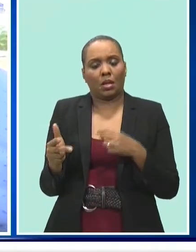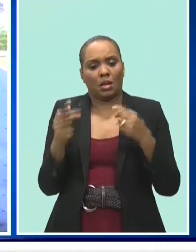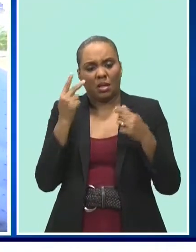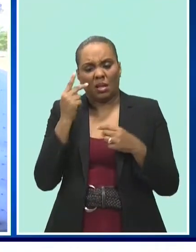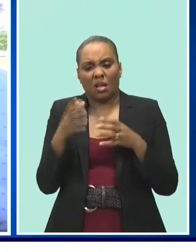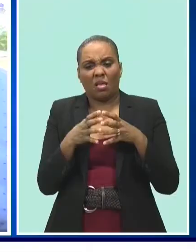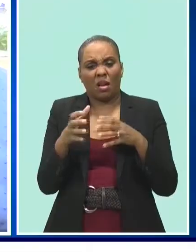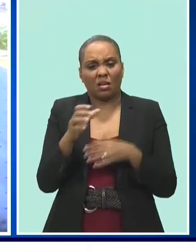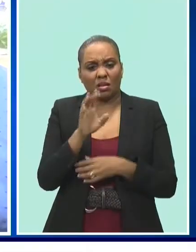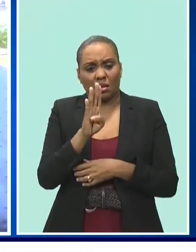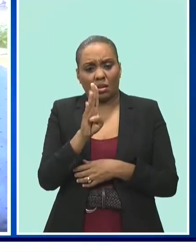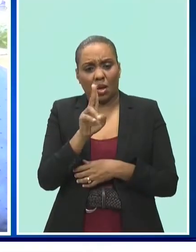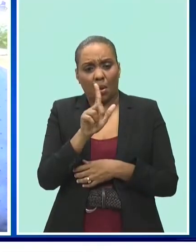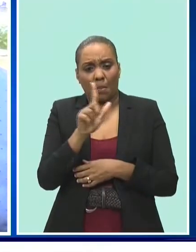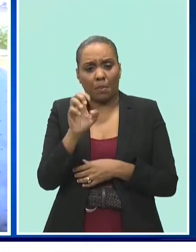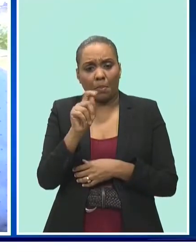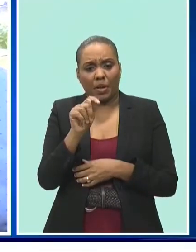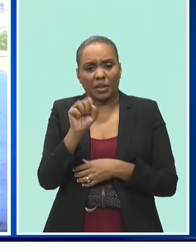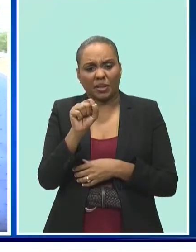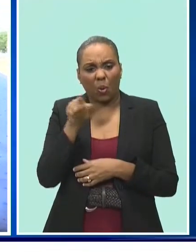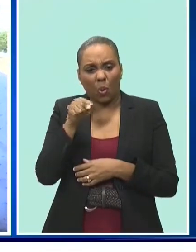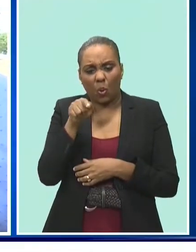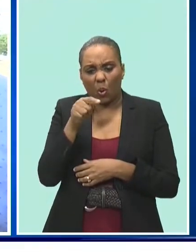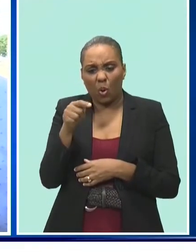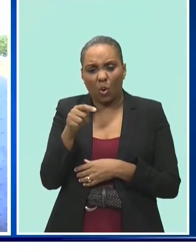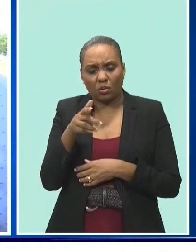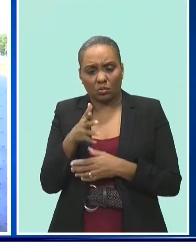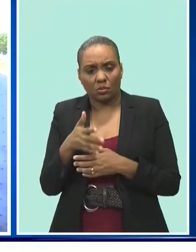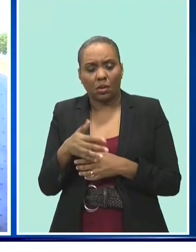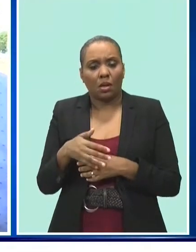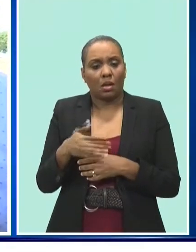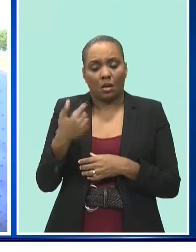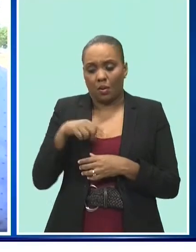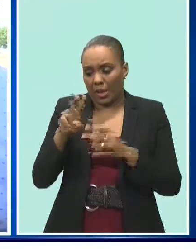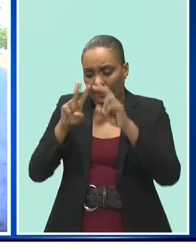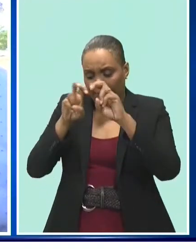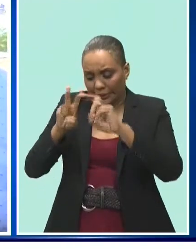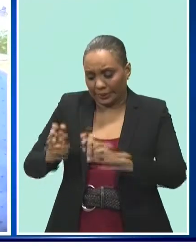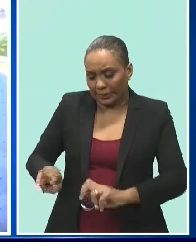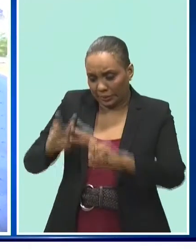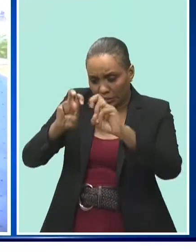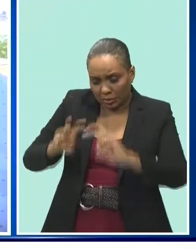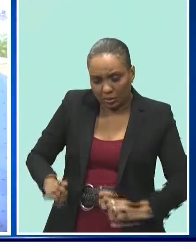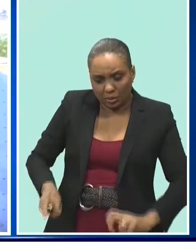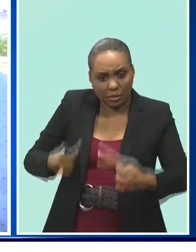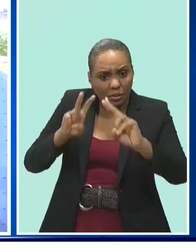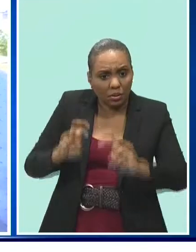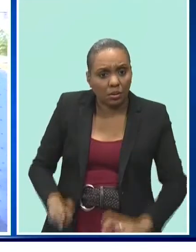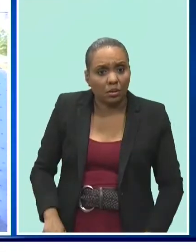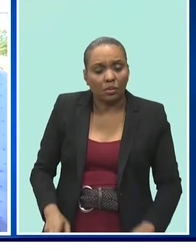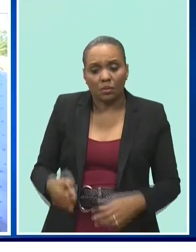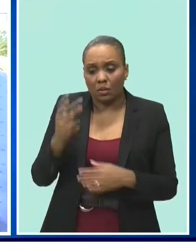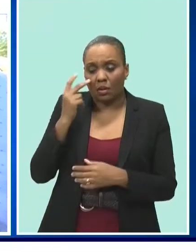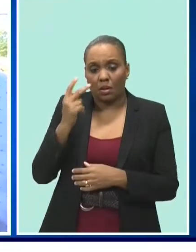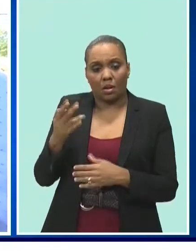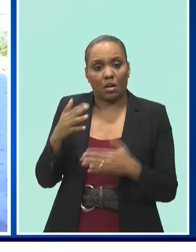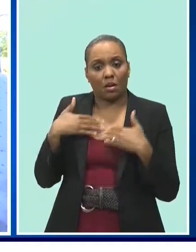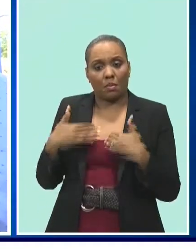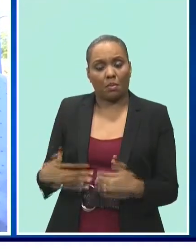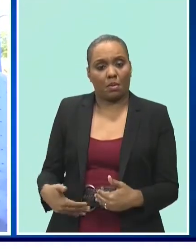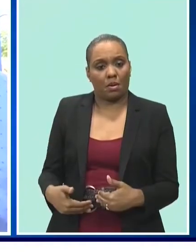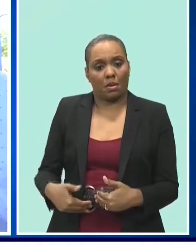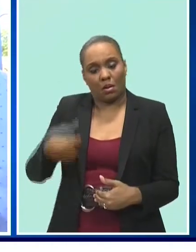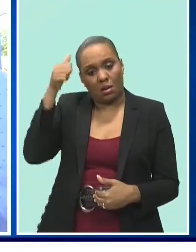bullet holes in that car. We did some investigations, and we discovered the lifeless body of